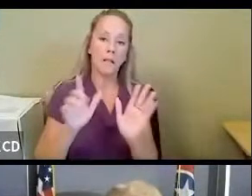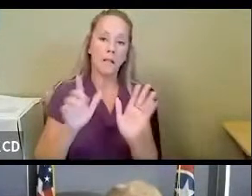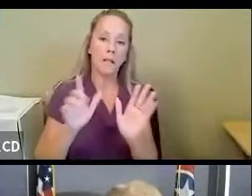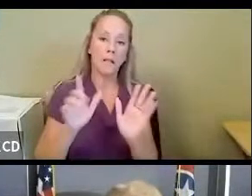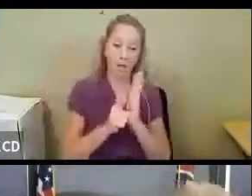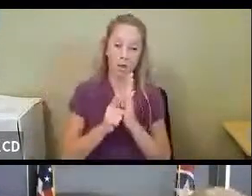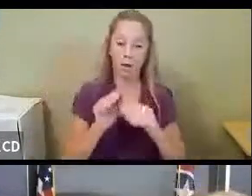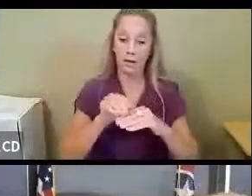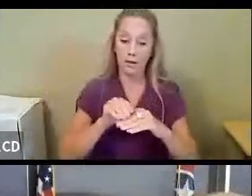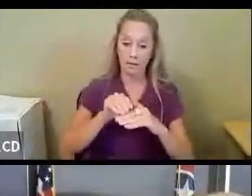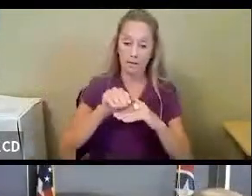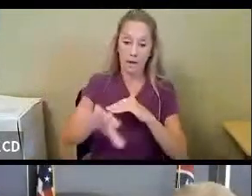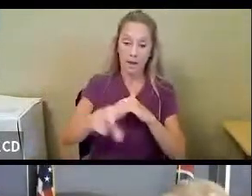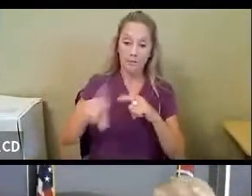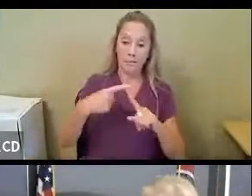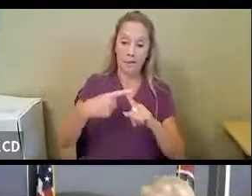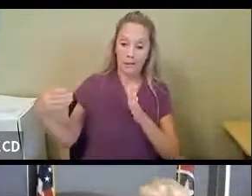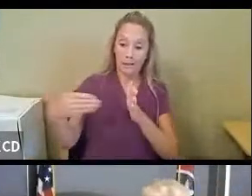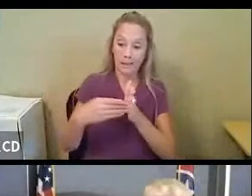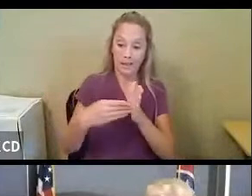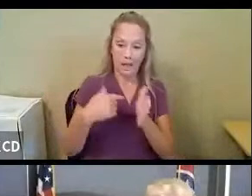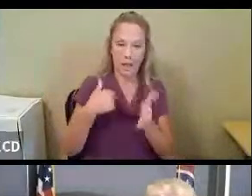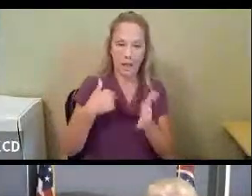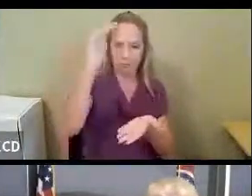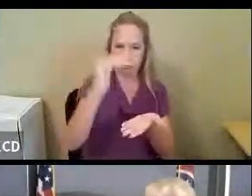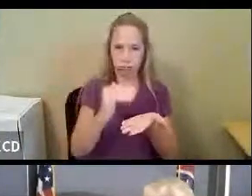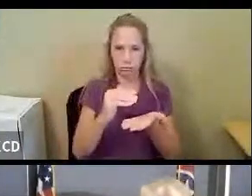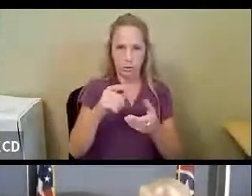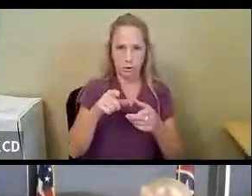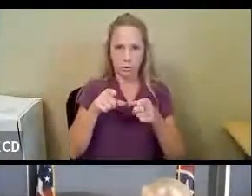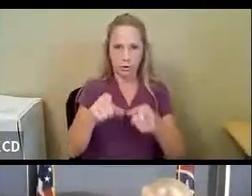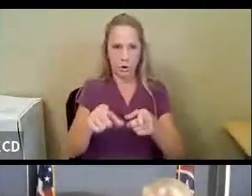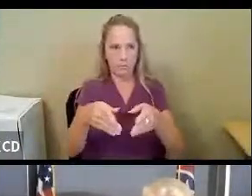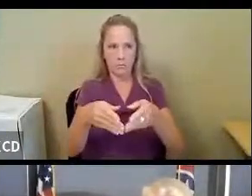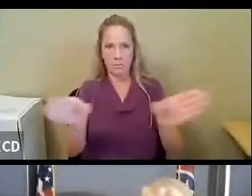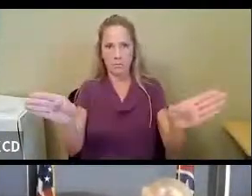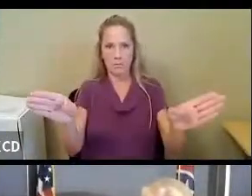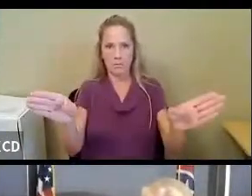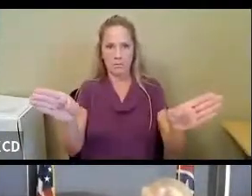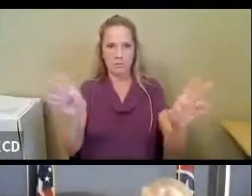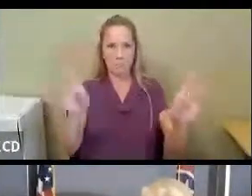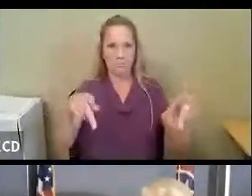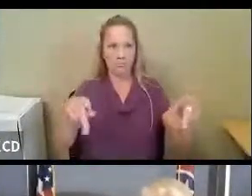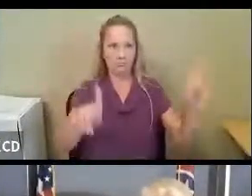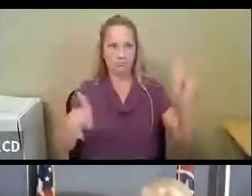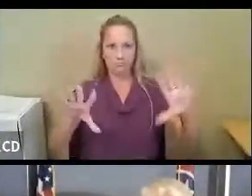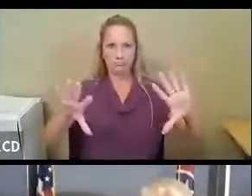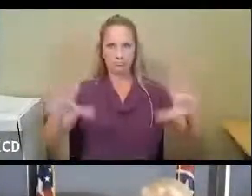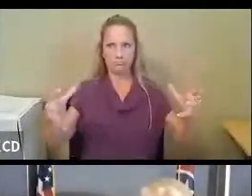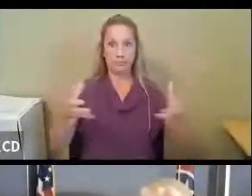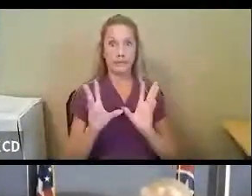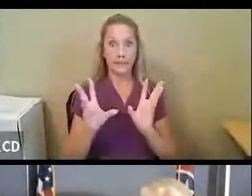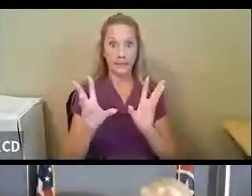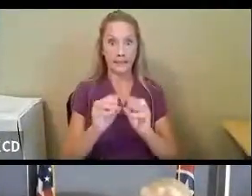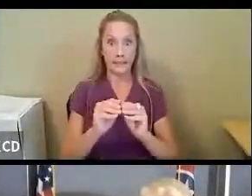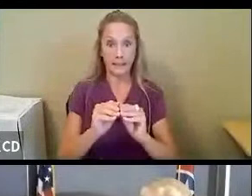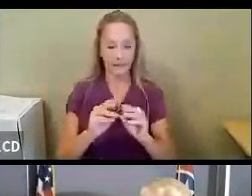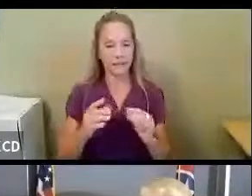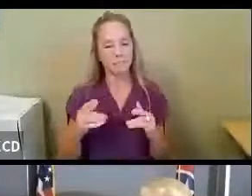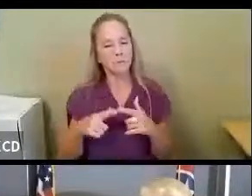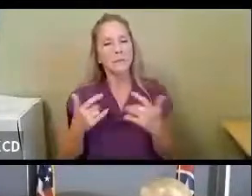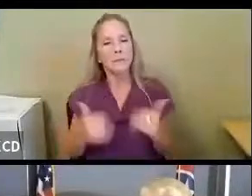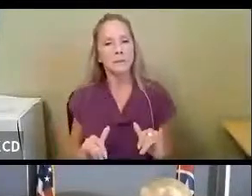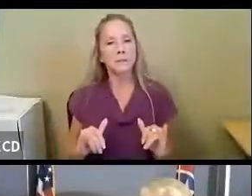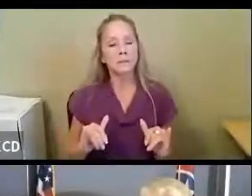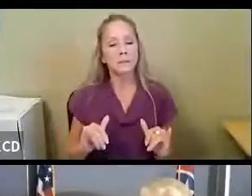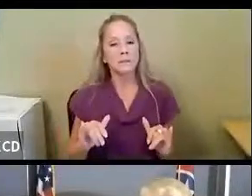on litigation issues to a minimum during a public meeting. But